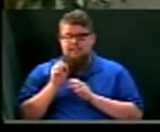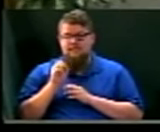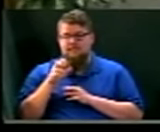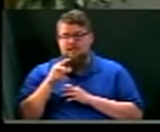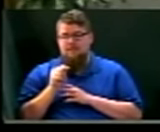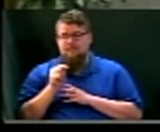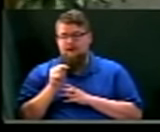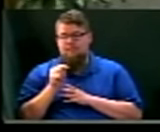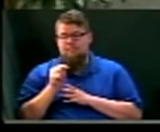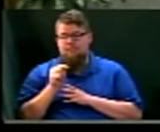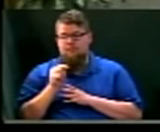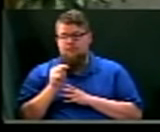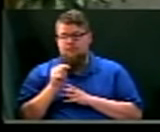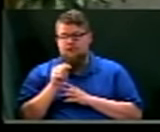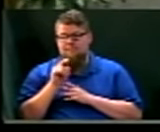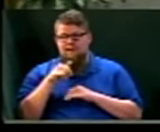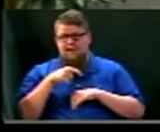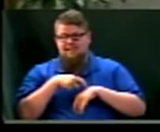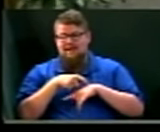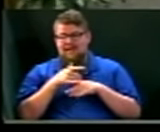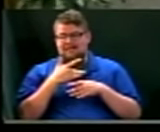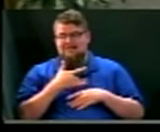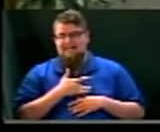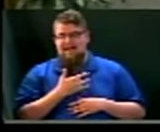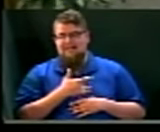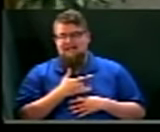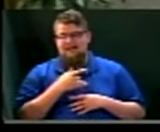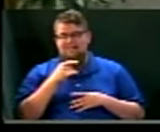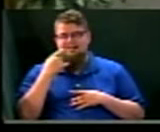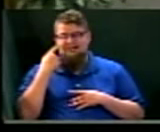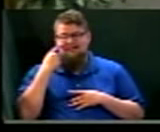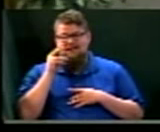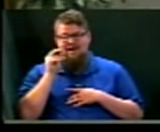that's kind of time sensitive since Nashville and